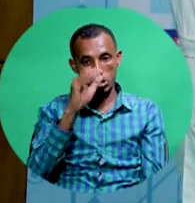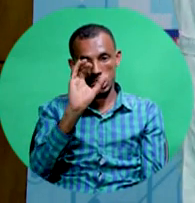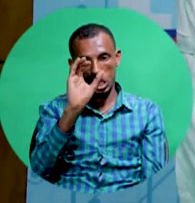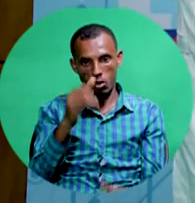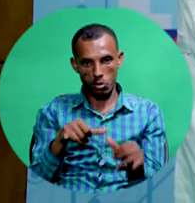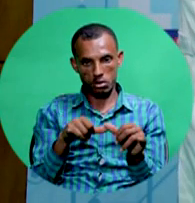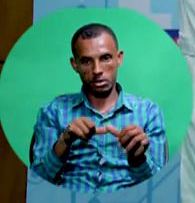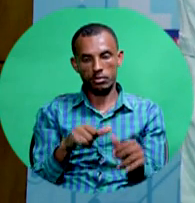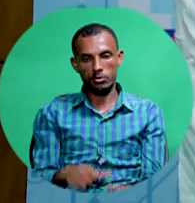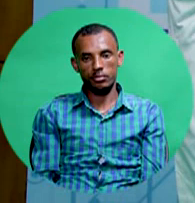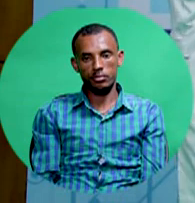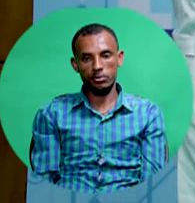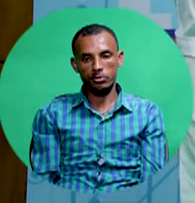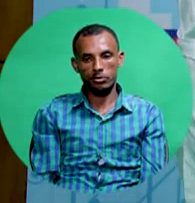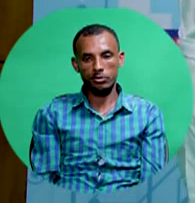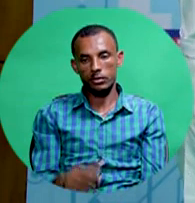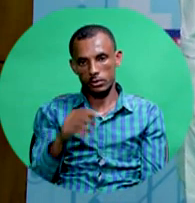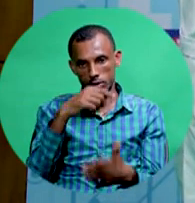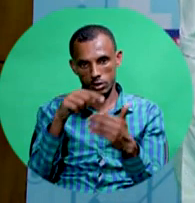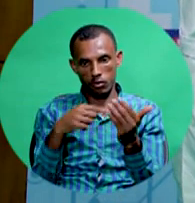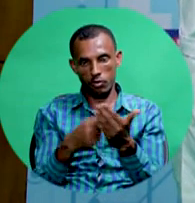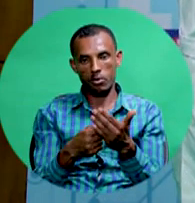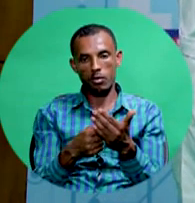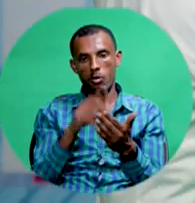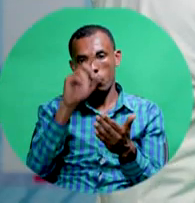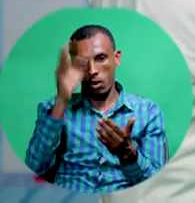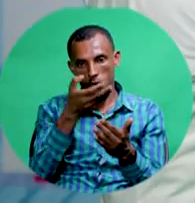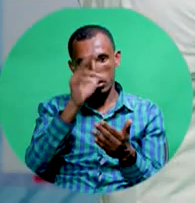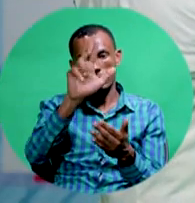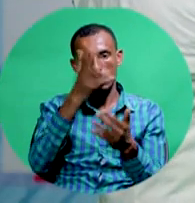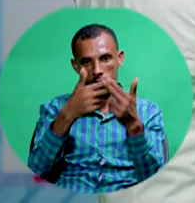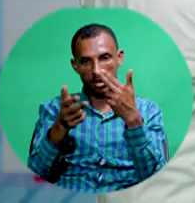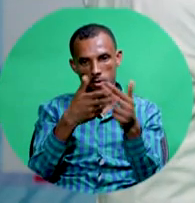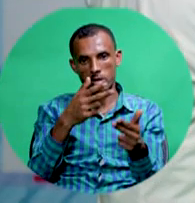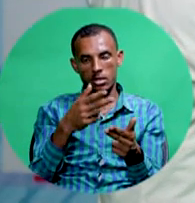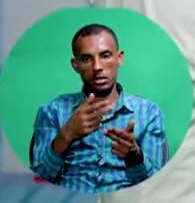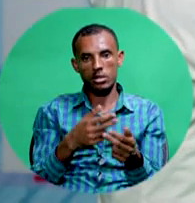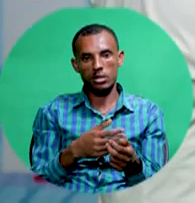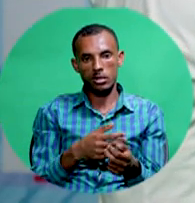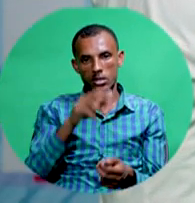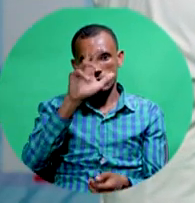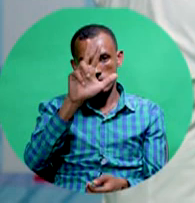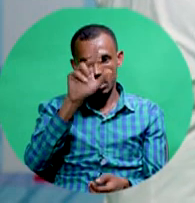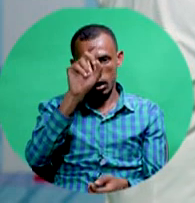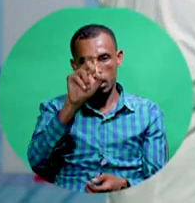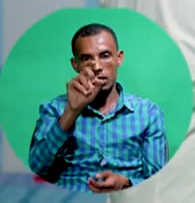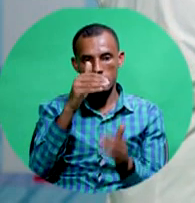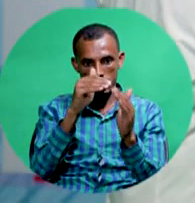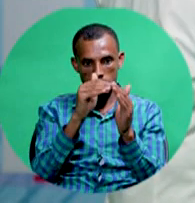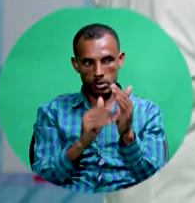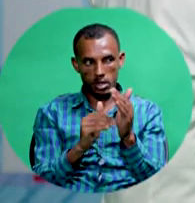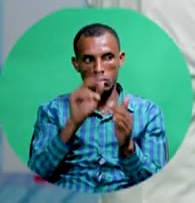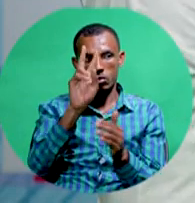c, integration constant. Therefore, 1 over 3 times this as it is 3x